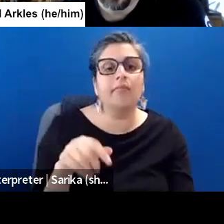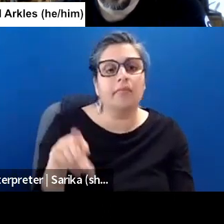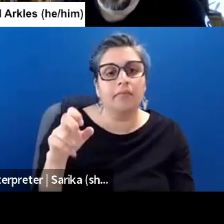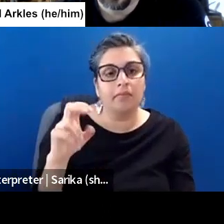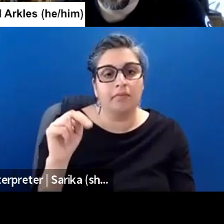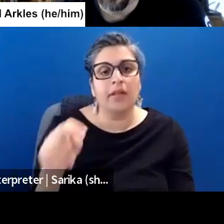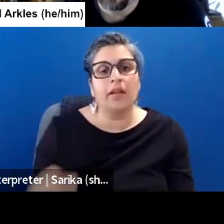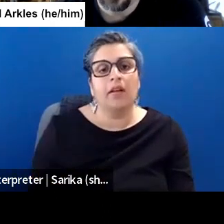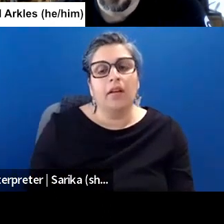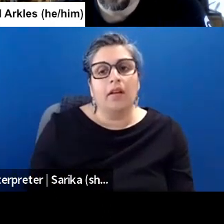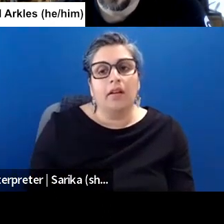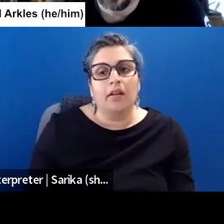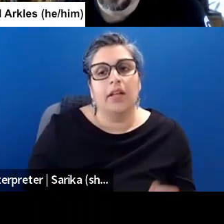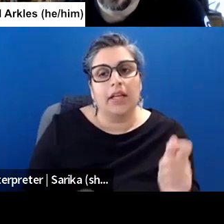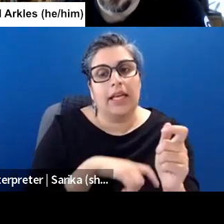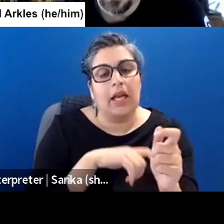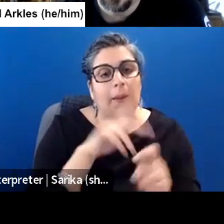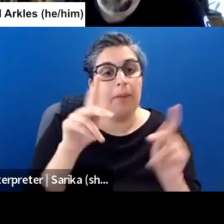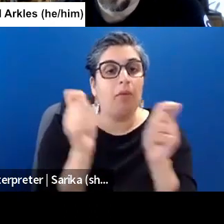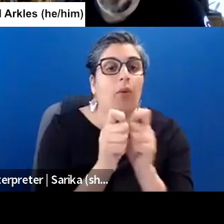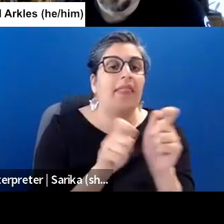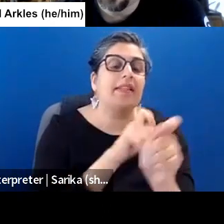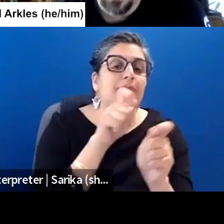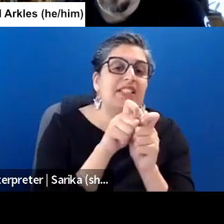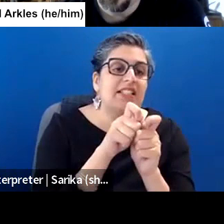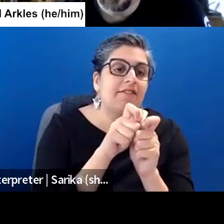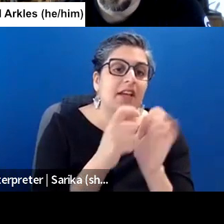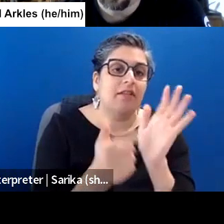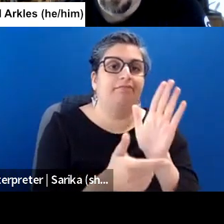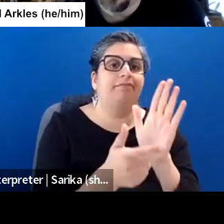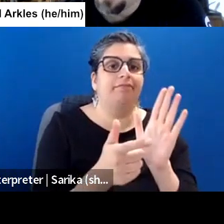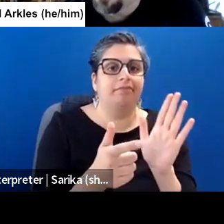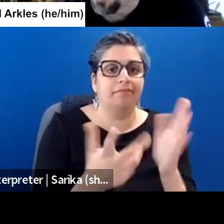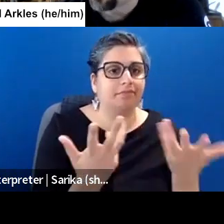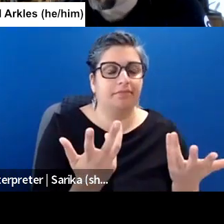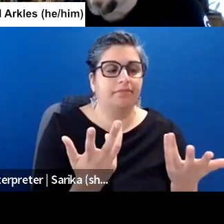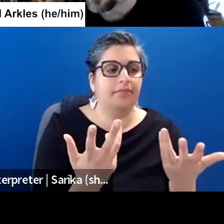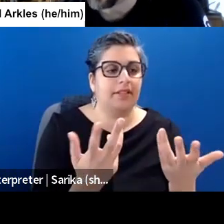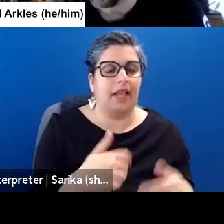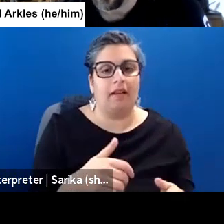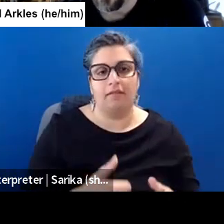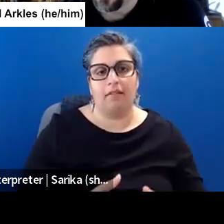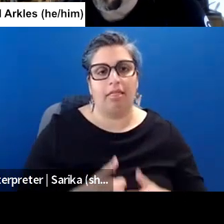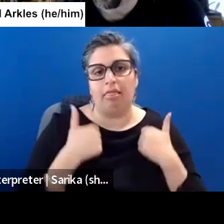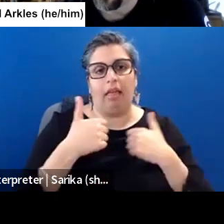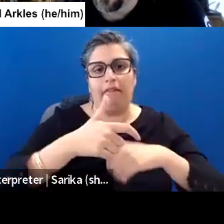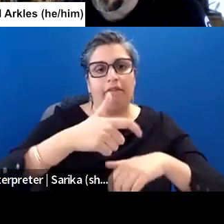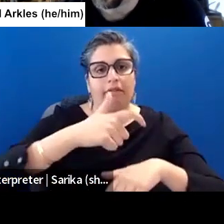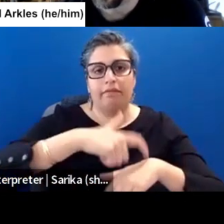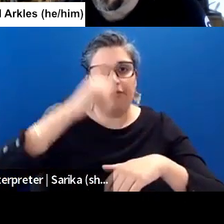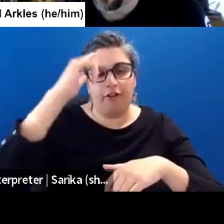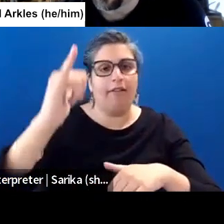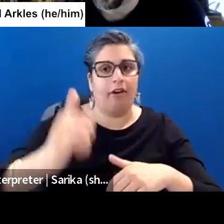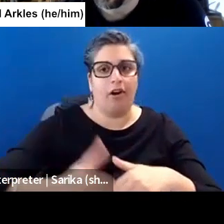people with certain felony convictions can never change their name. It's a lifetime bar, or it was.